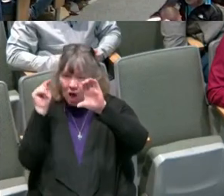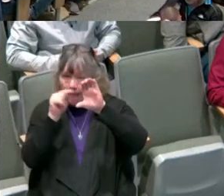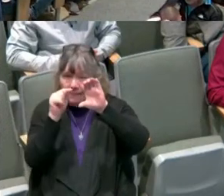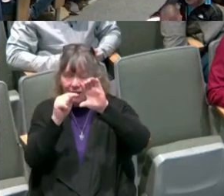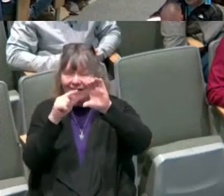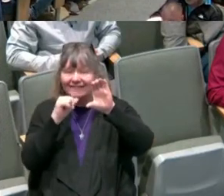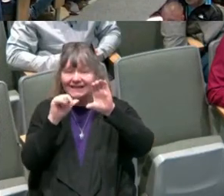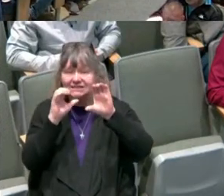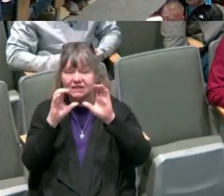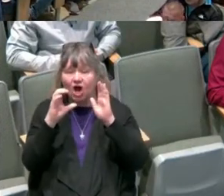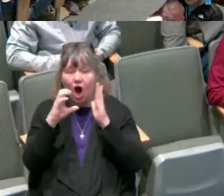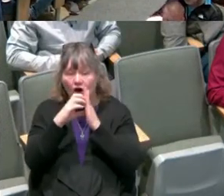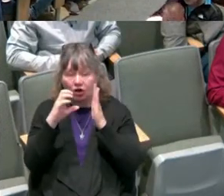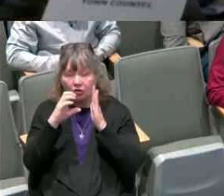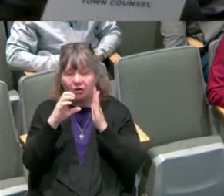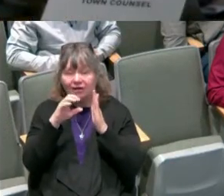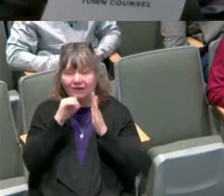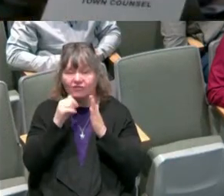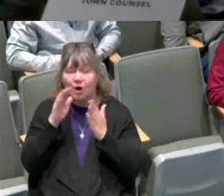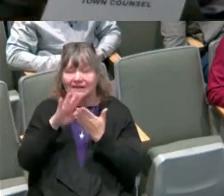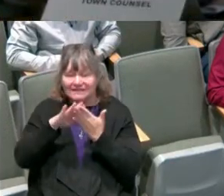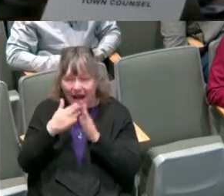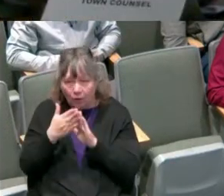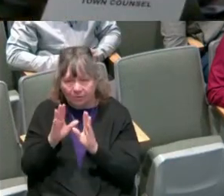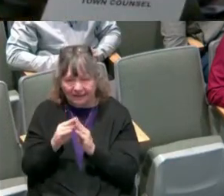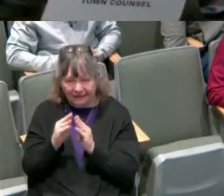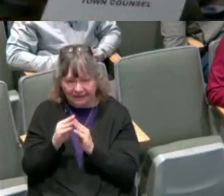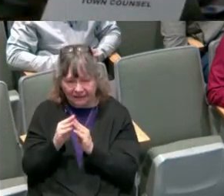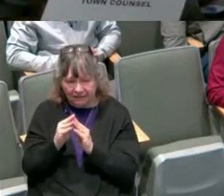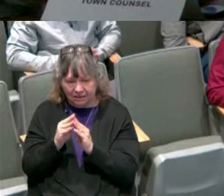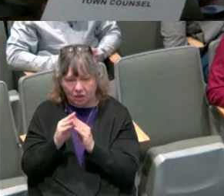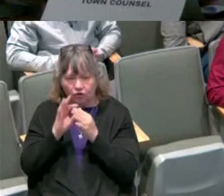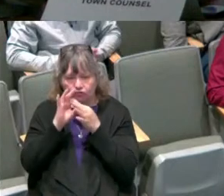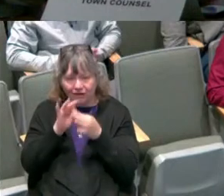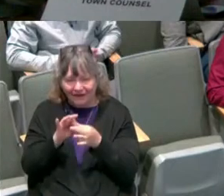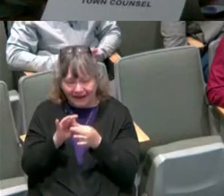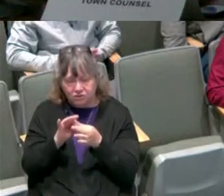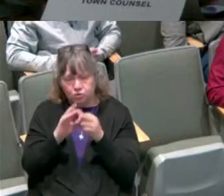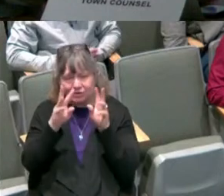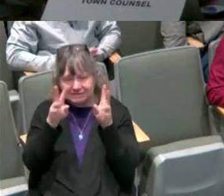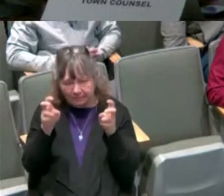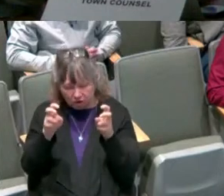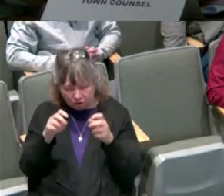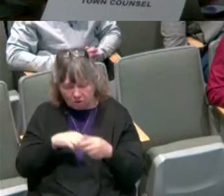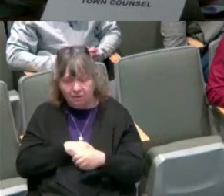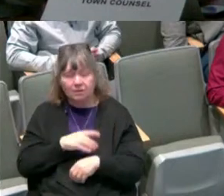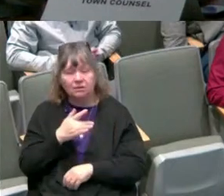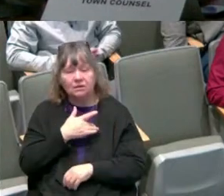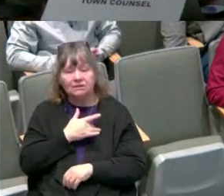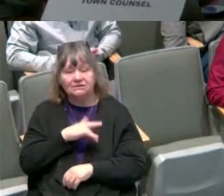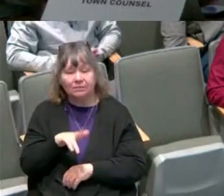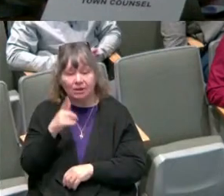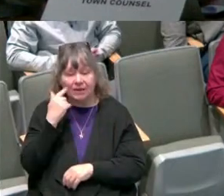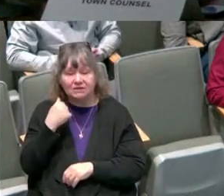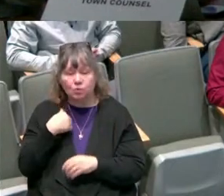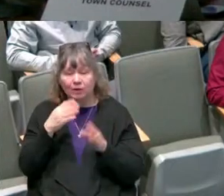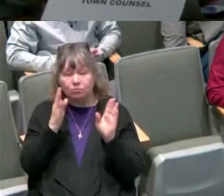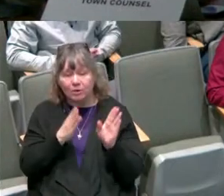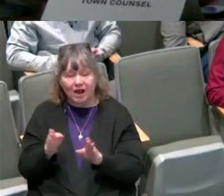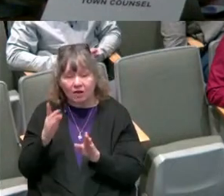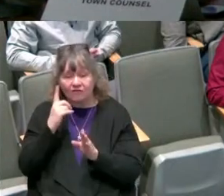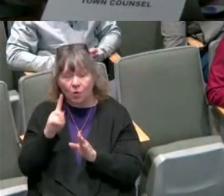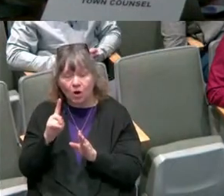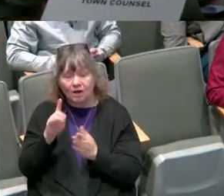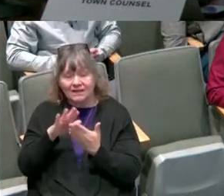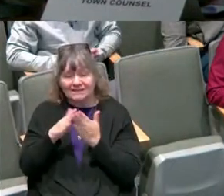is the article that warrent town meeting um in the warrant about the subject matter typically because we're preparing for town meeting